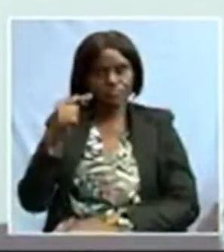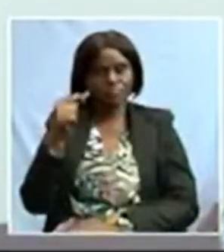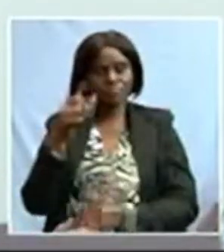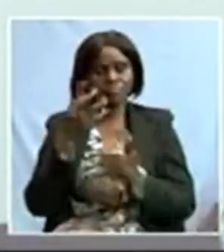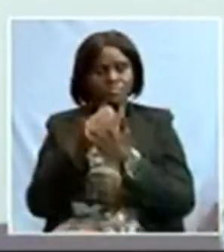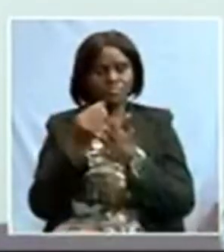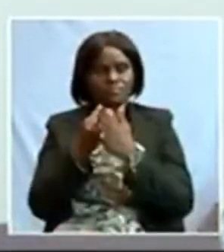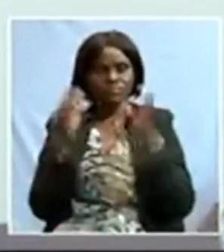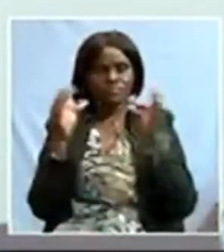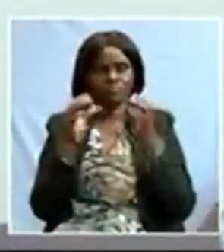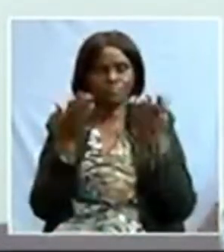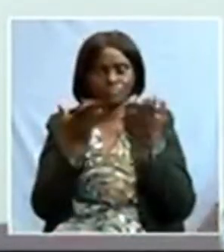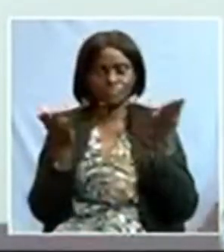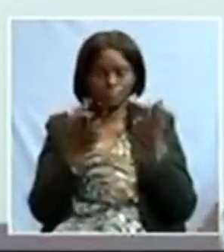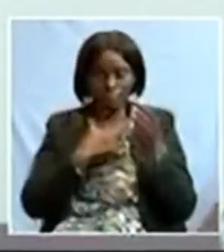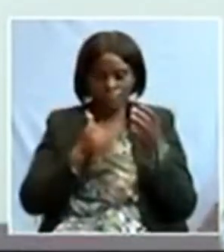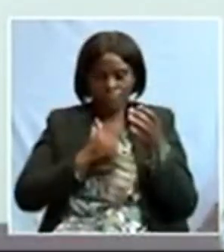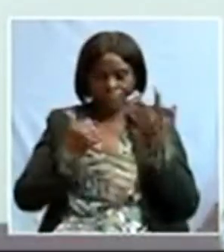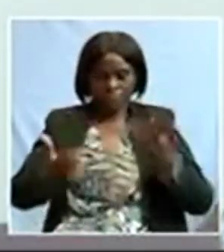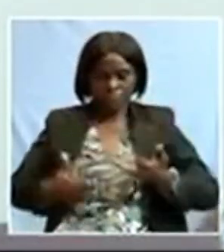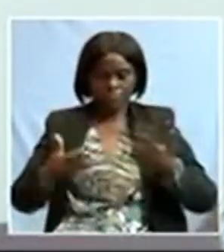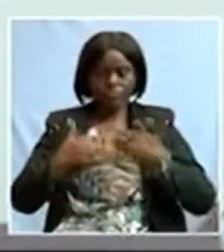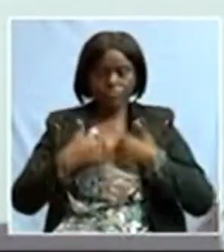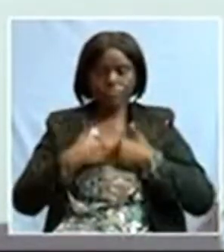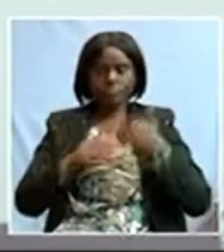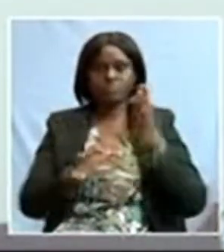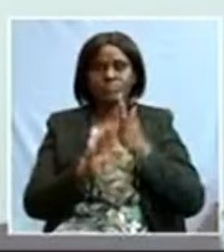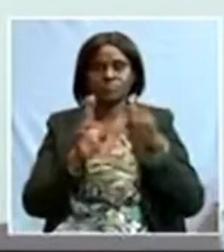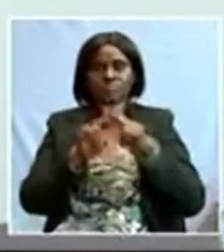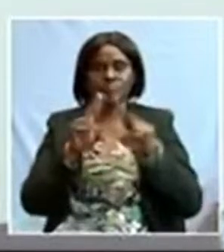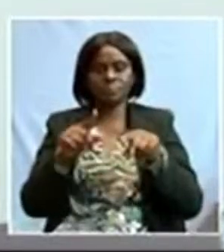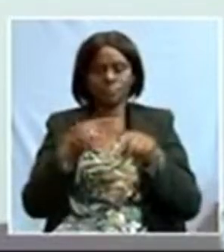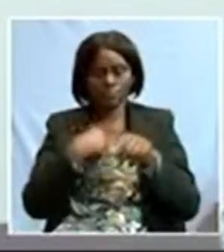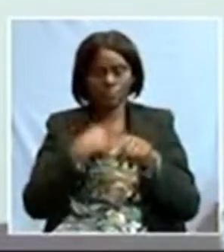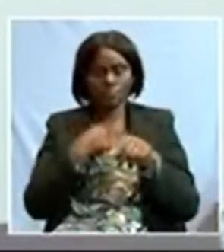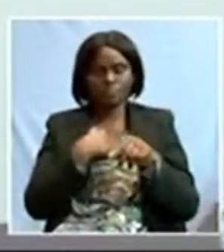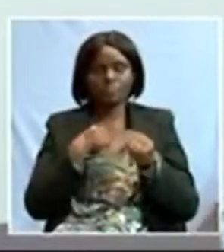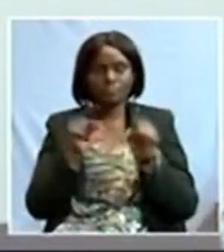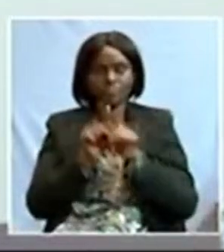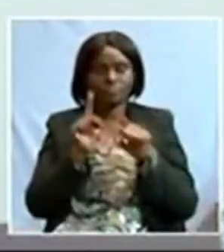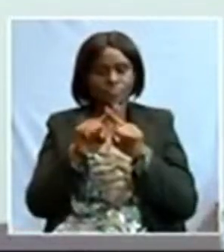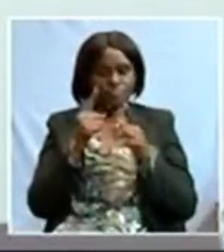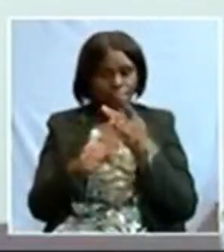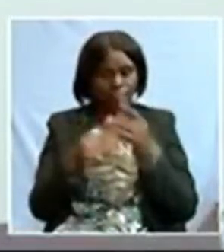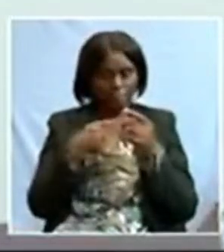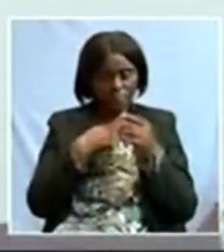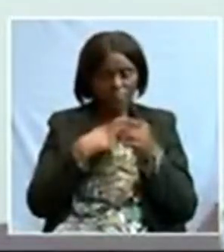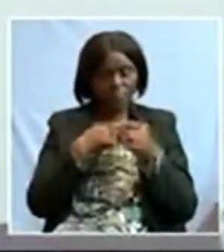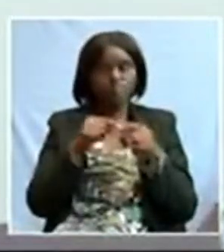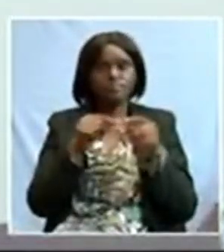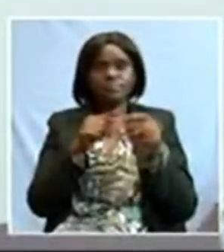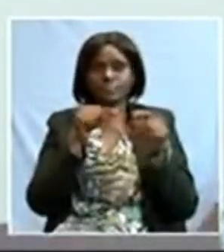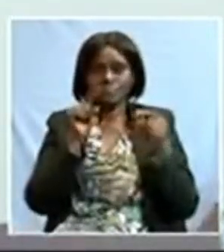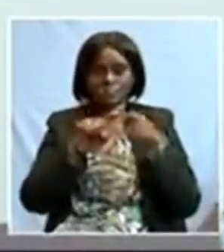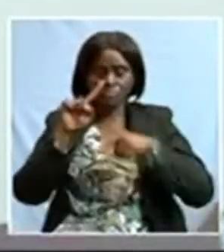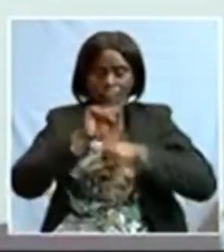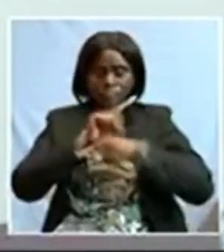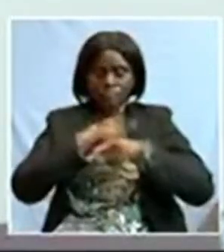Accounts Committee, where I'm privileged to be the Vice Chairperson, but I'm chairing the session for